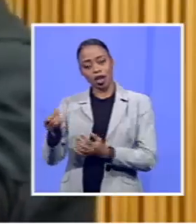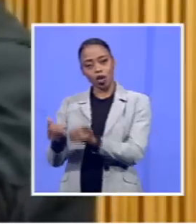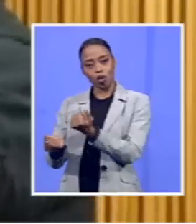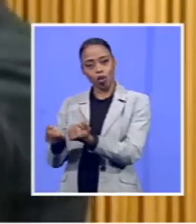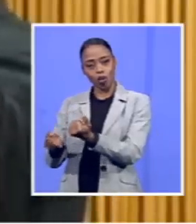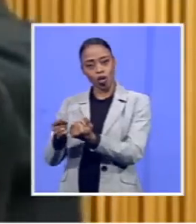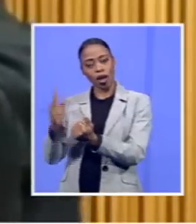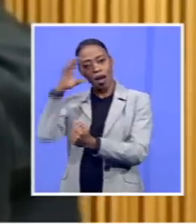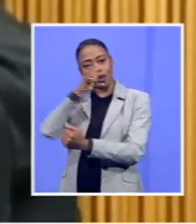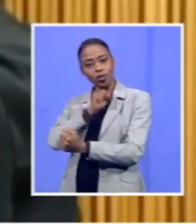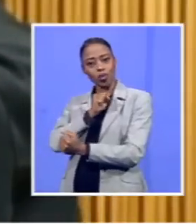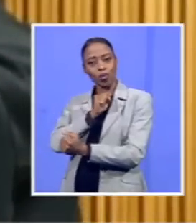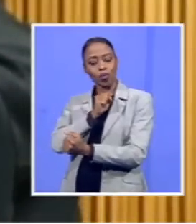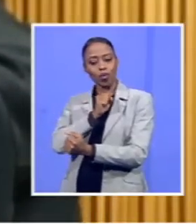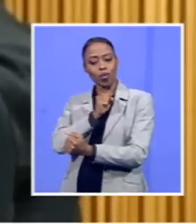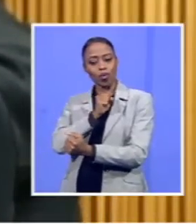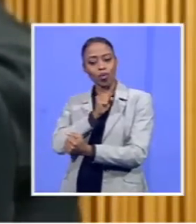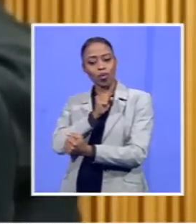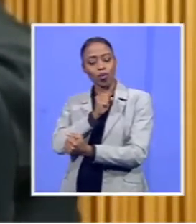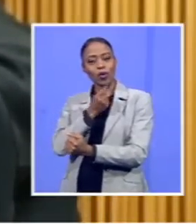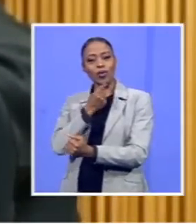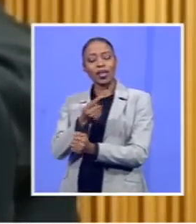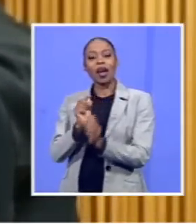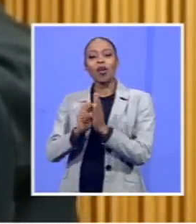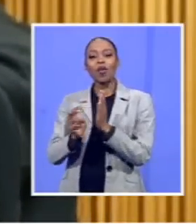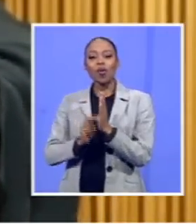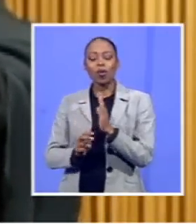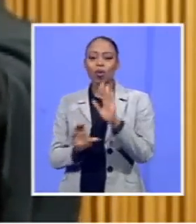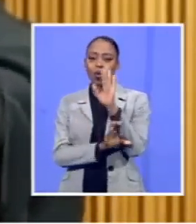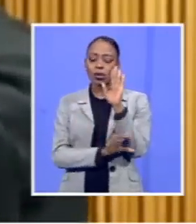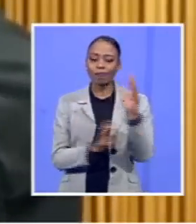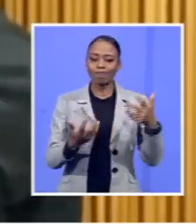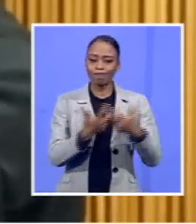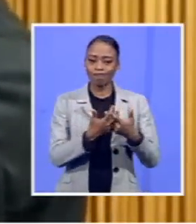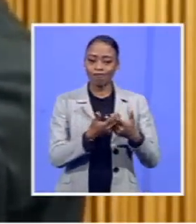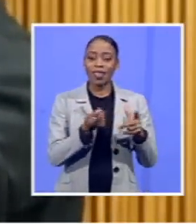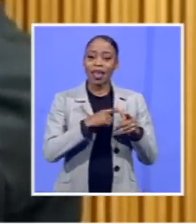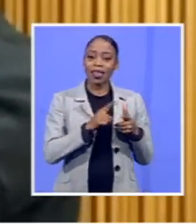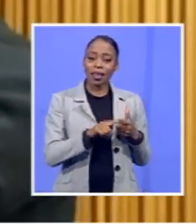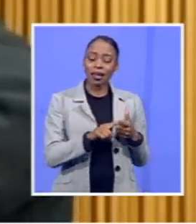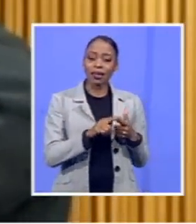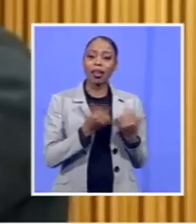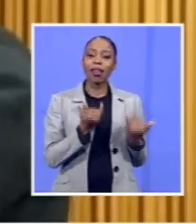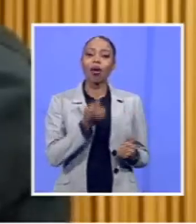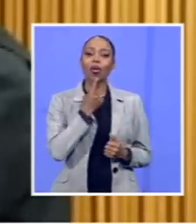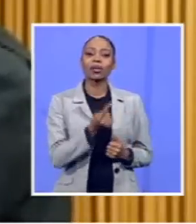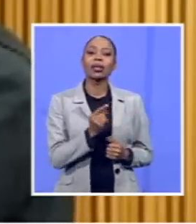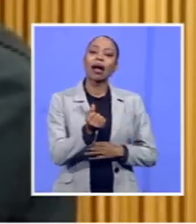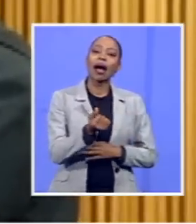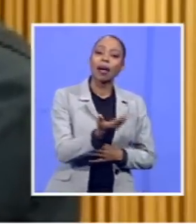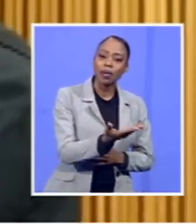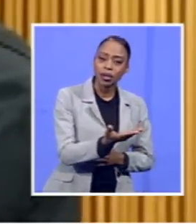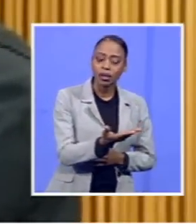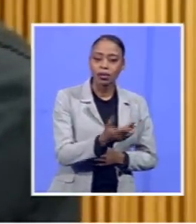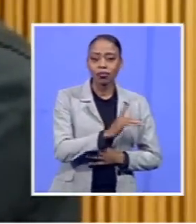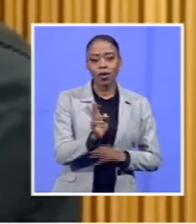the assumption that the rules were constitutional. And we were saying that the application